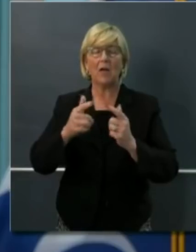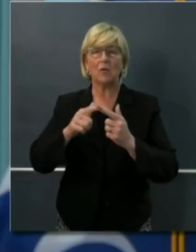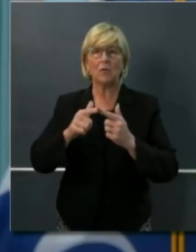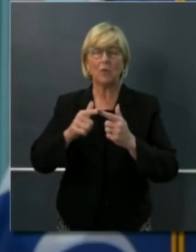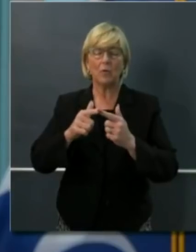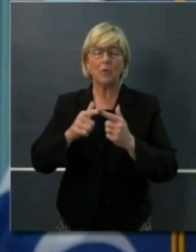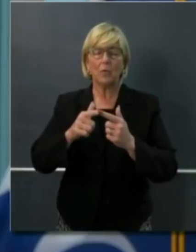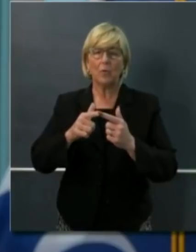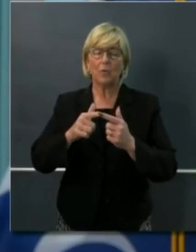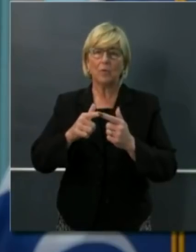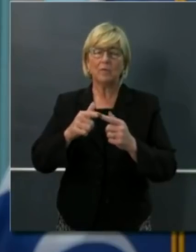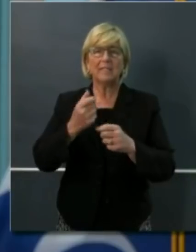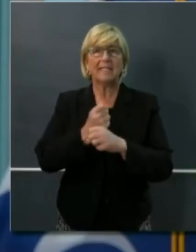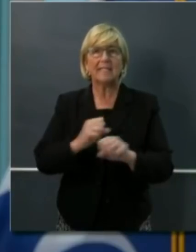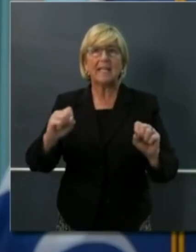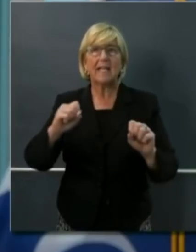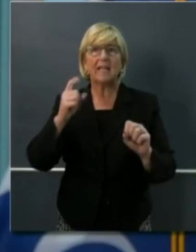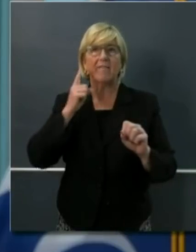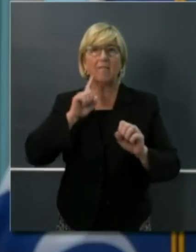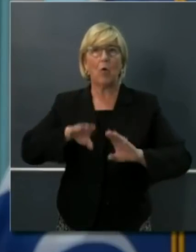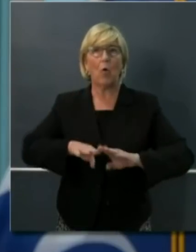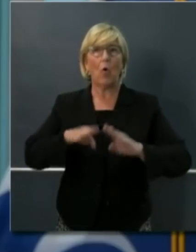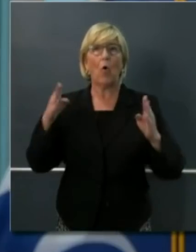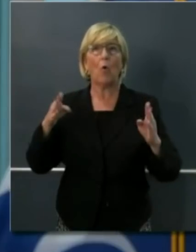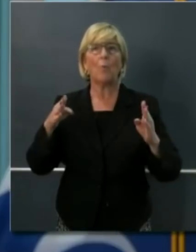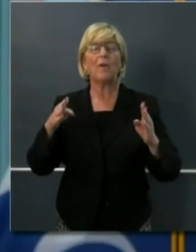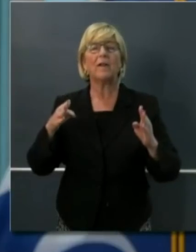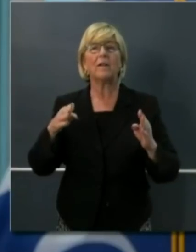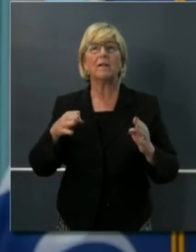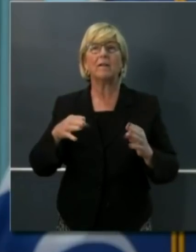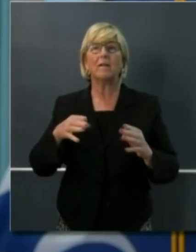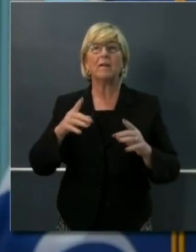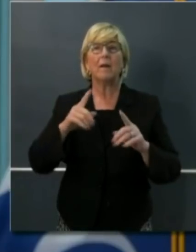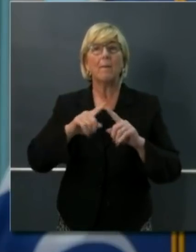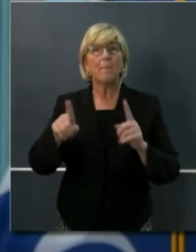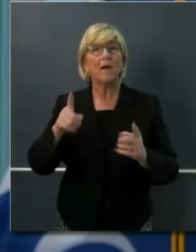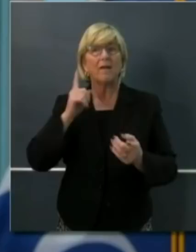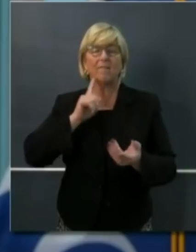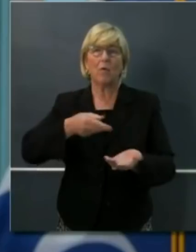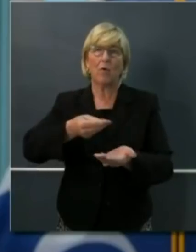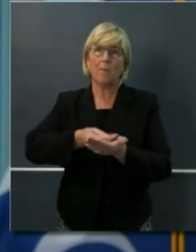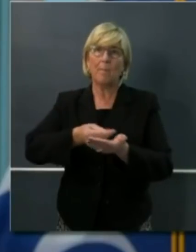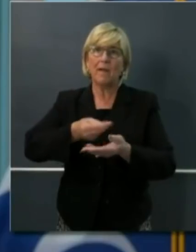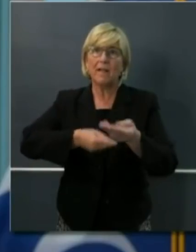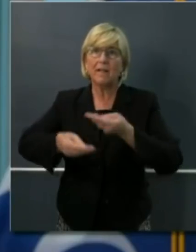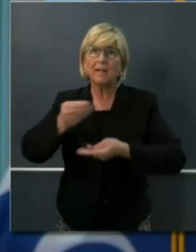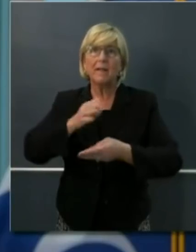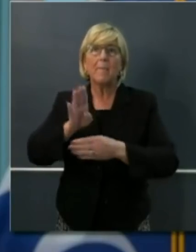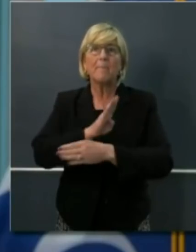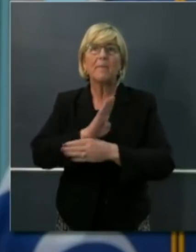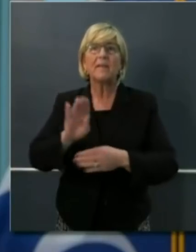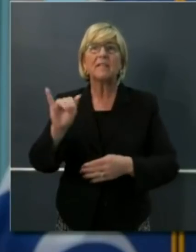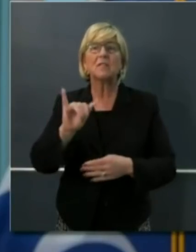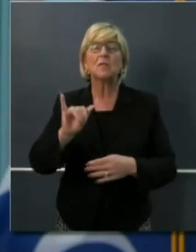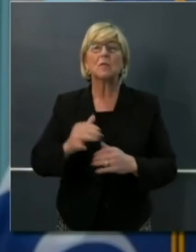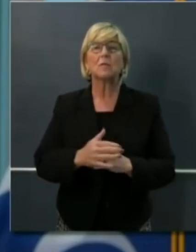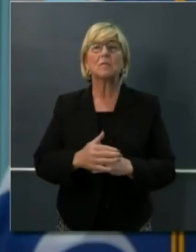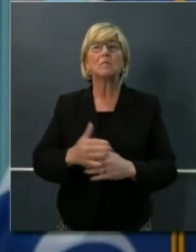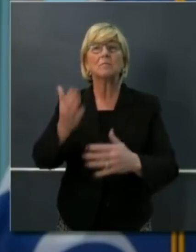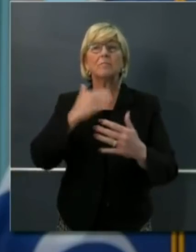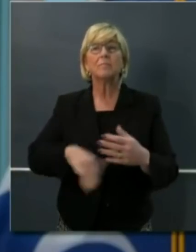for reopening the economic sectors in our society. And finally, the issue of what happens if